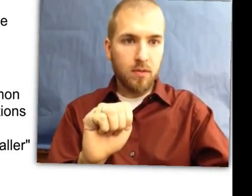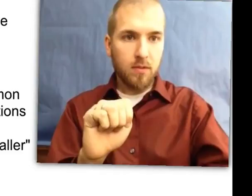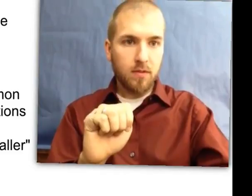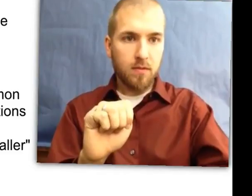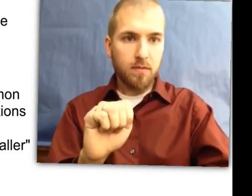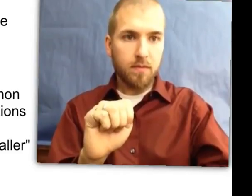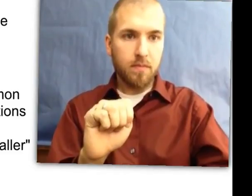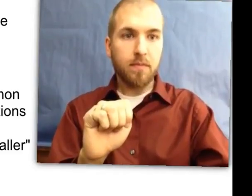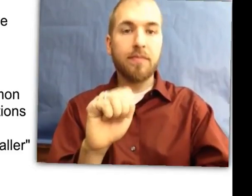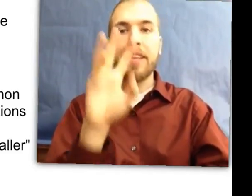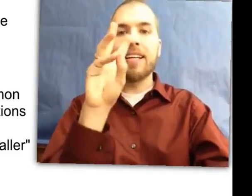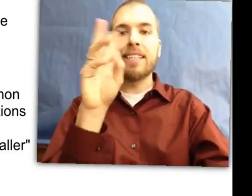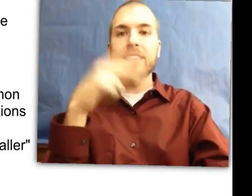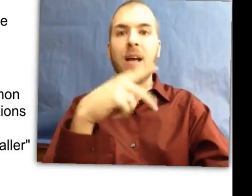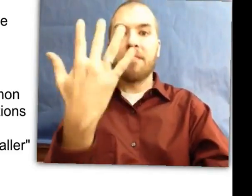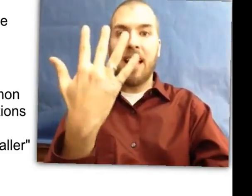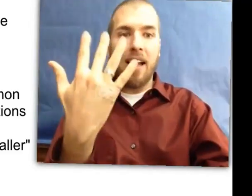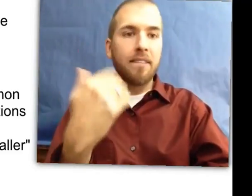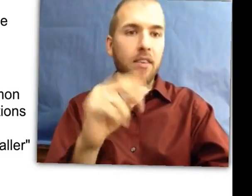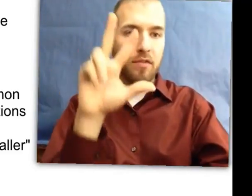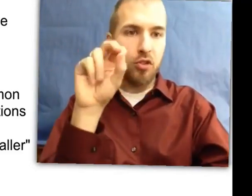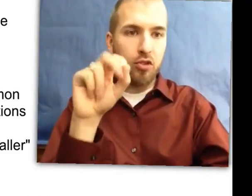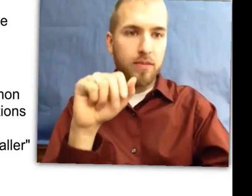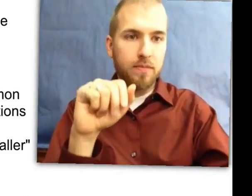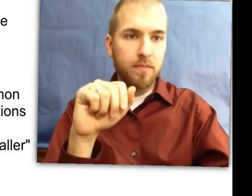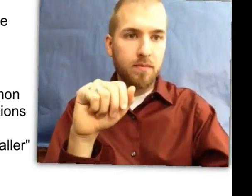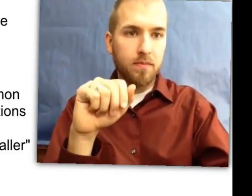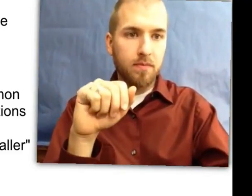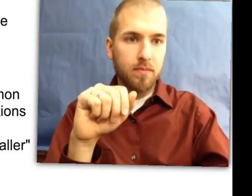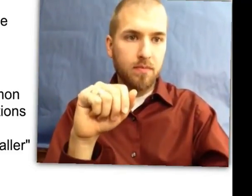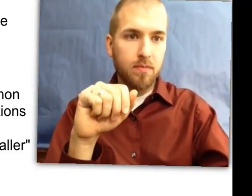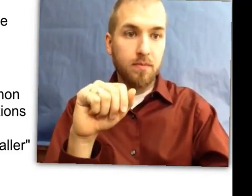6 times 4 is 24. 6 times 5,